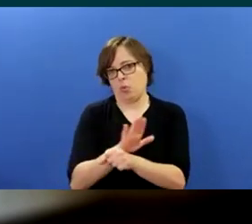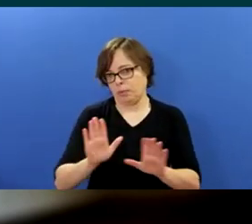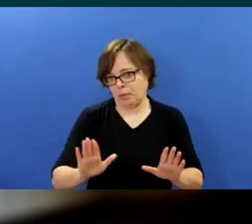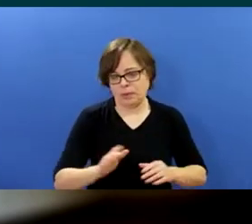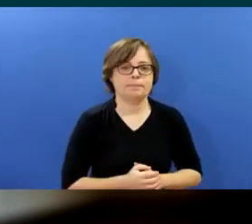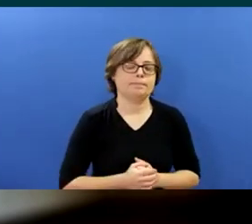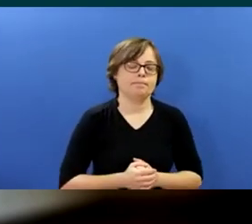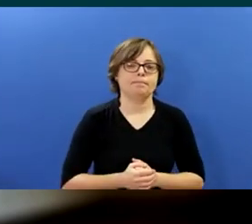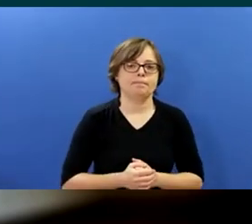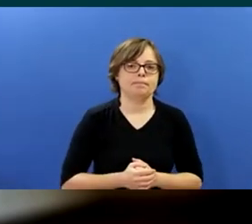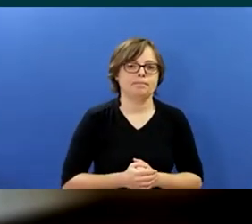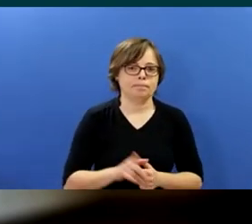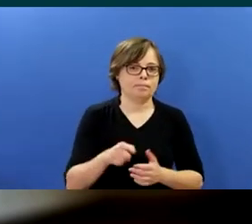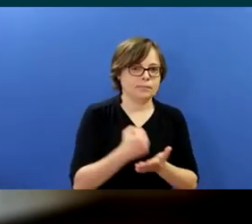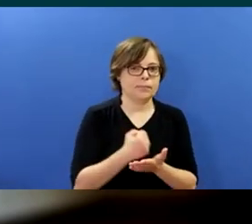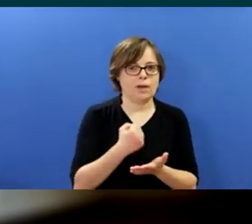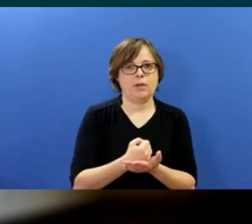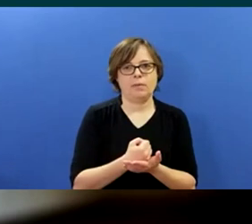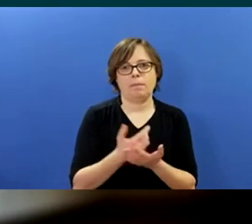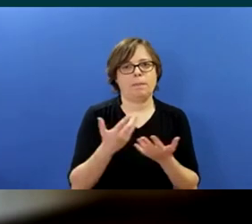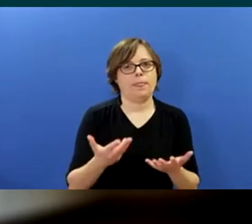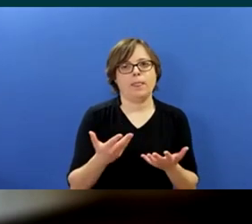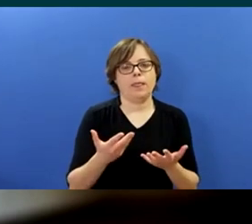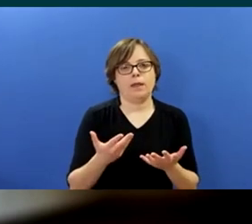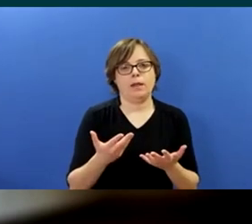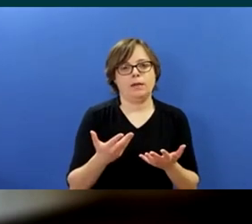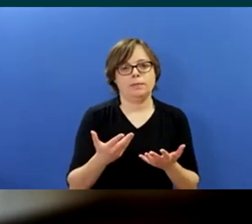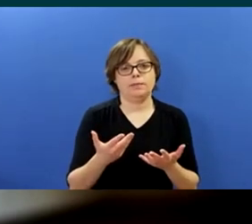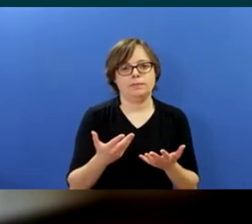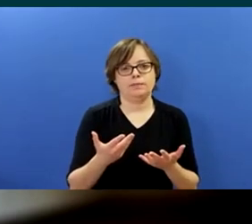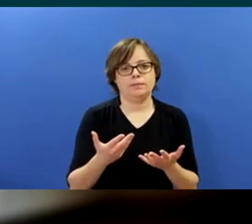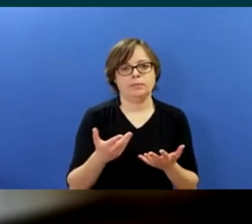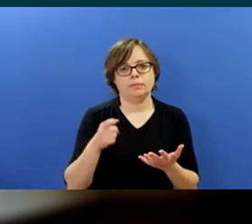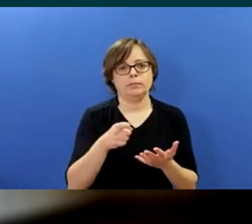the administration, how we thought about things and how we developed tools